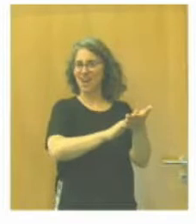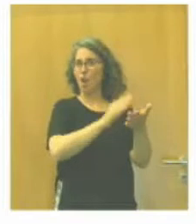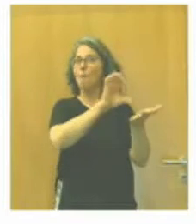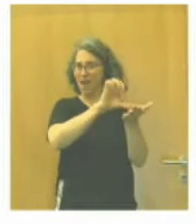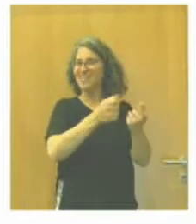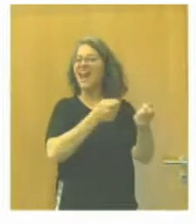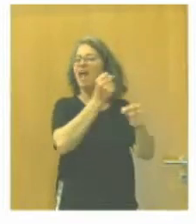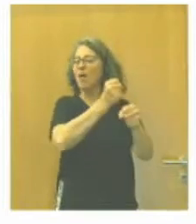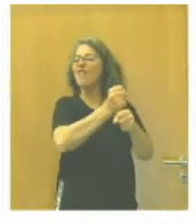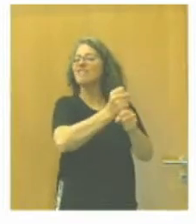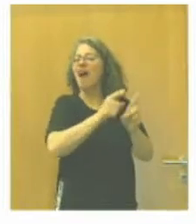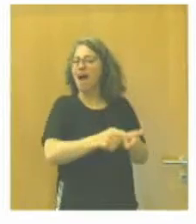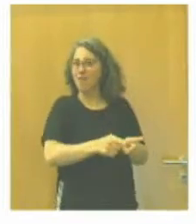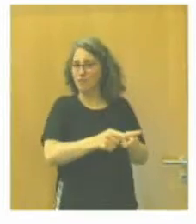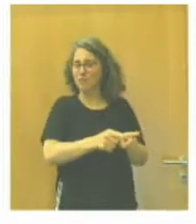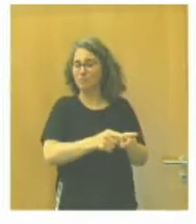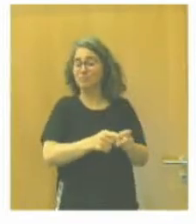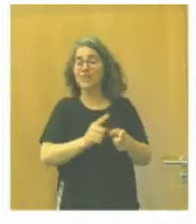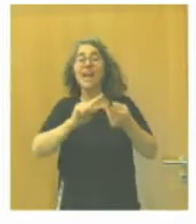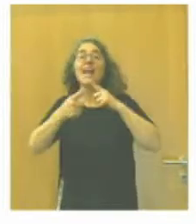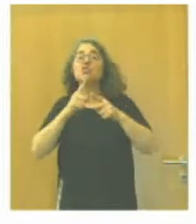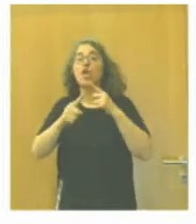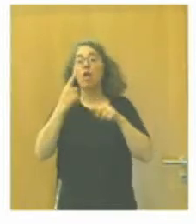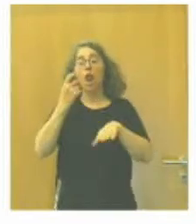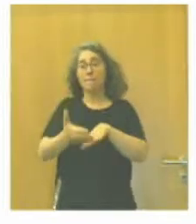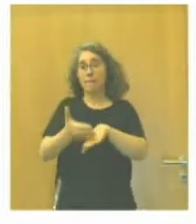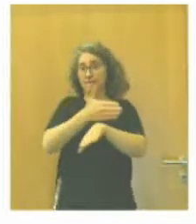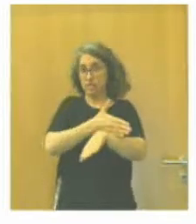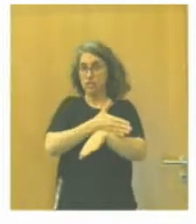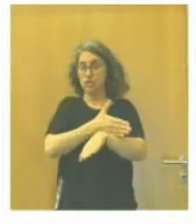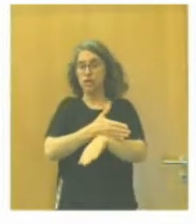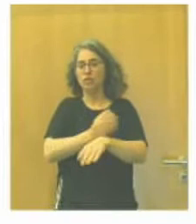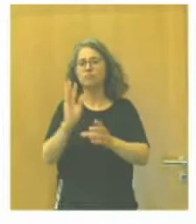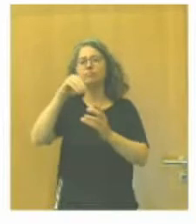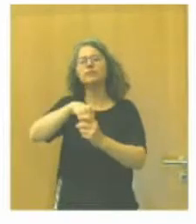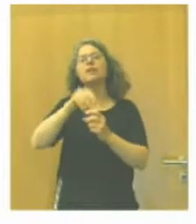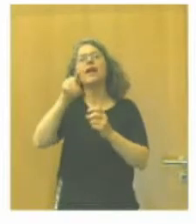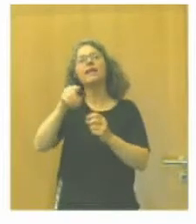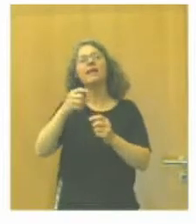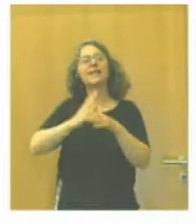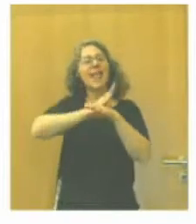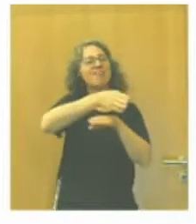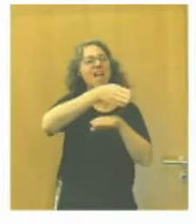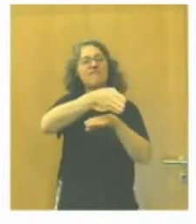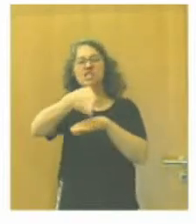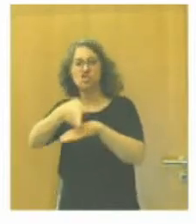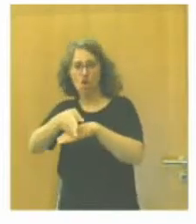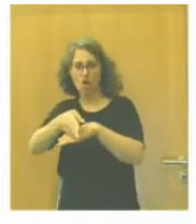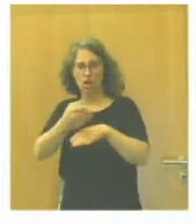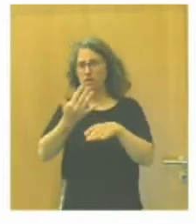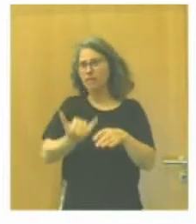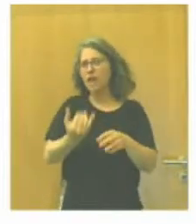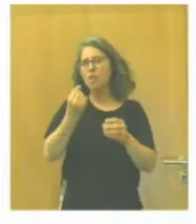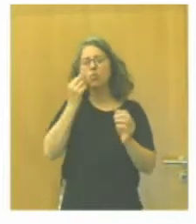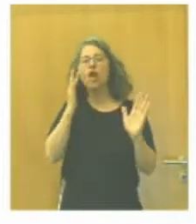Okay, so on the prevention side, we included these interventions, which had strong evidence of good